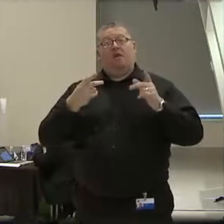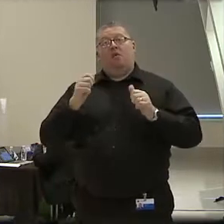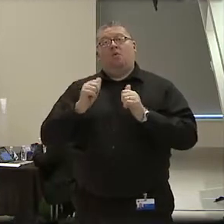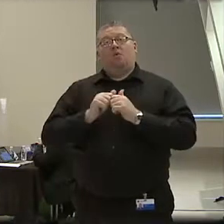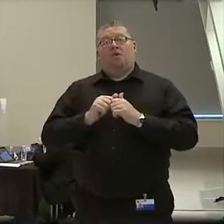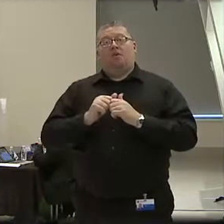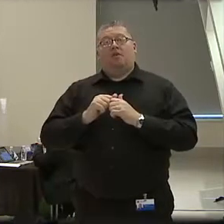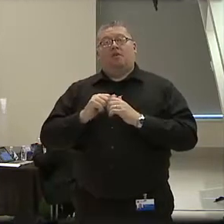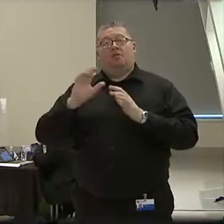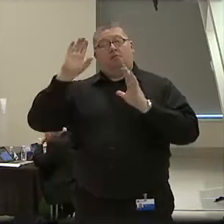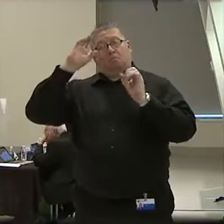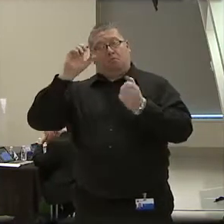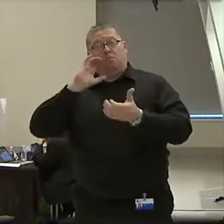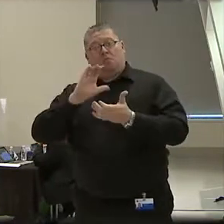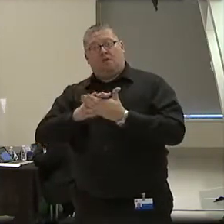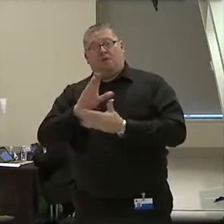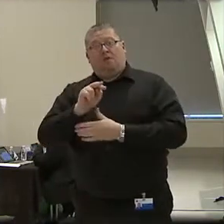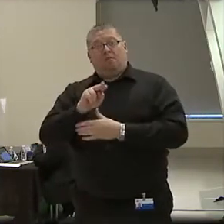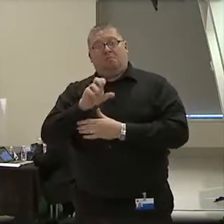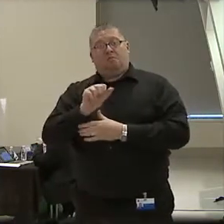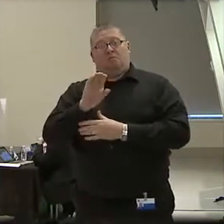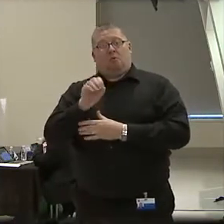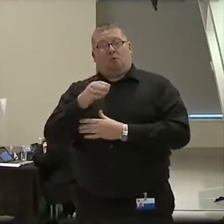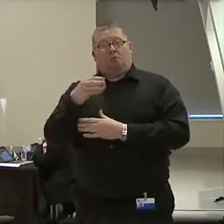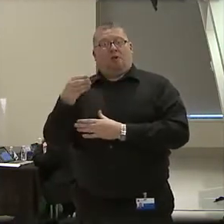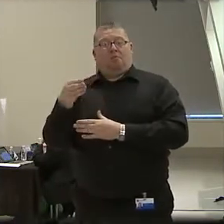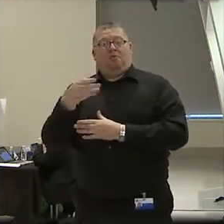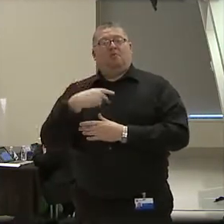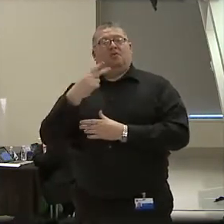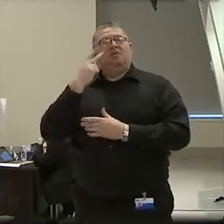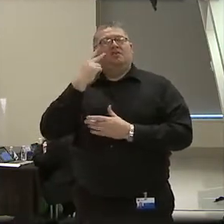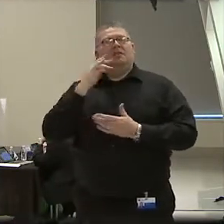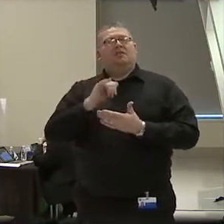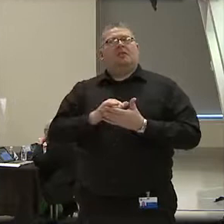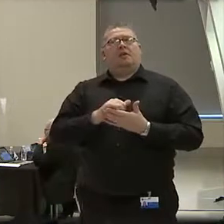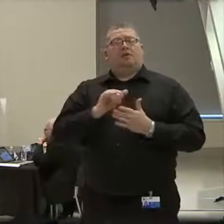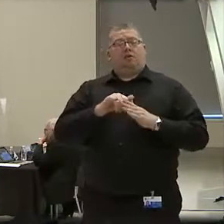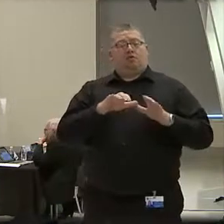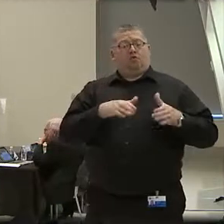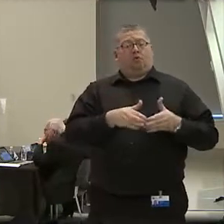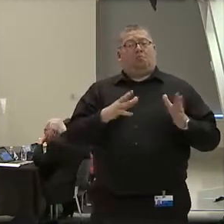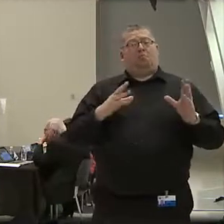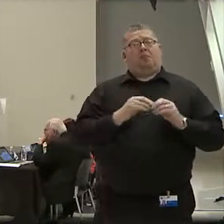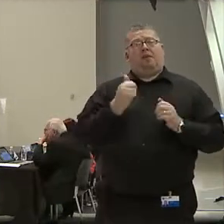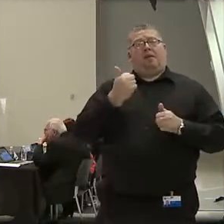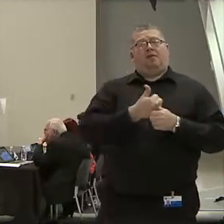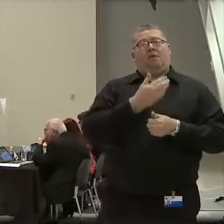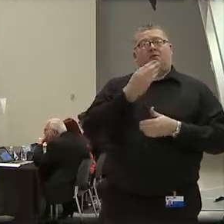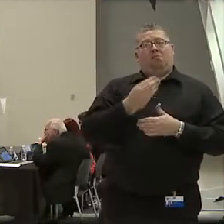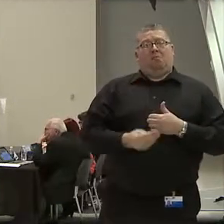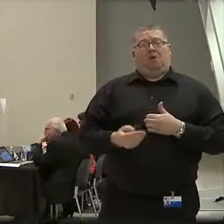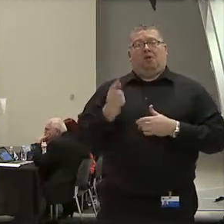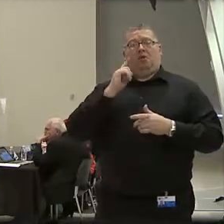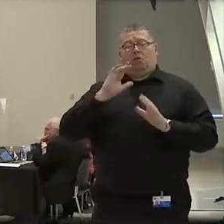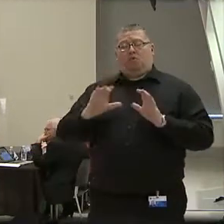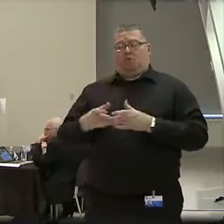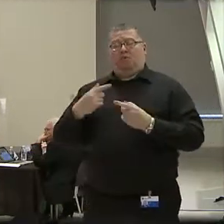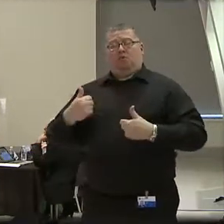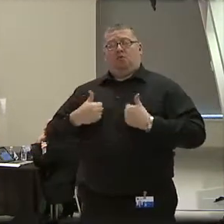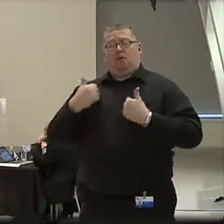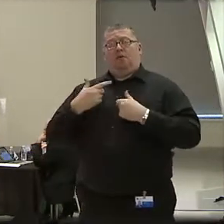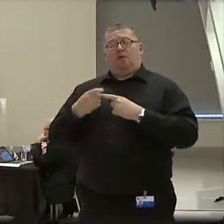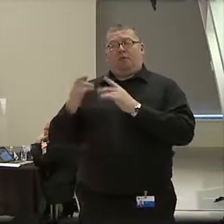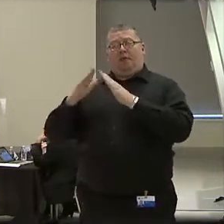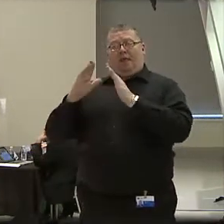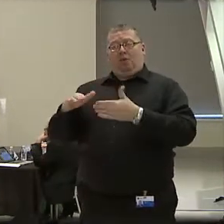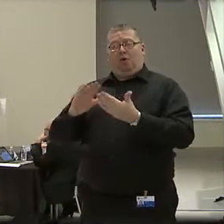We have what's called the Watts Gang Task Force, which meets every Monday, which is a group of residents from the housing